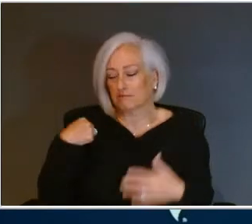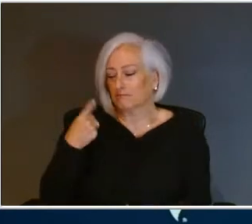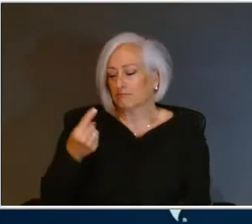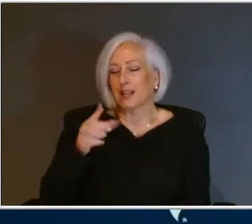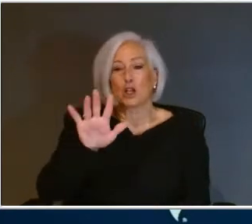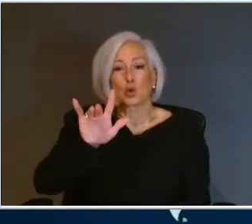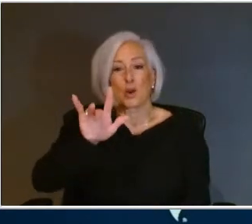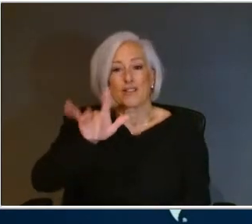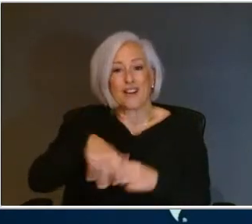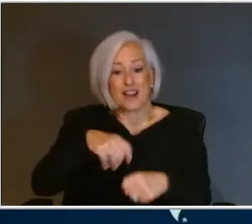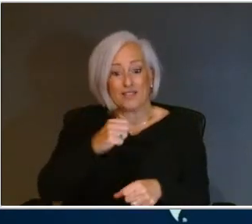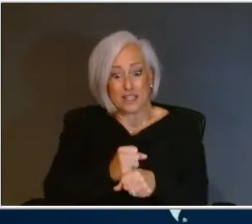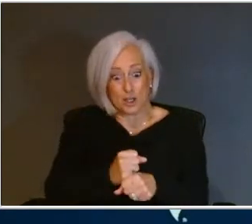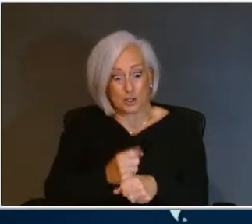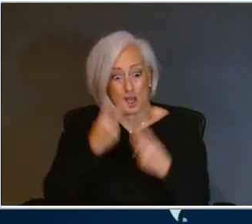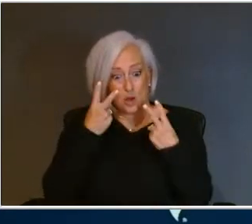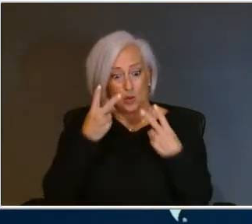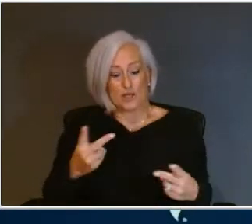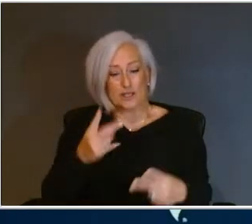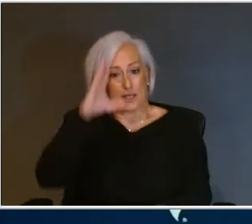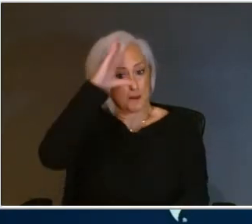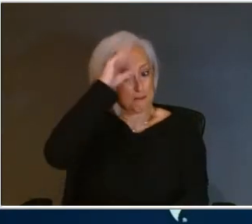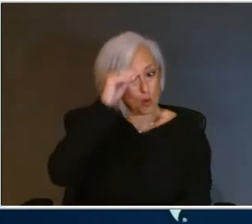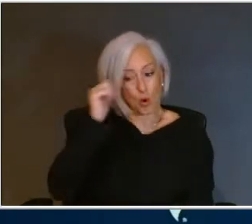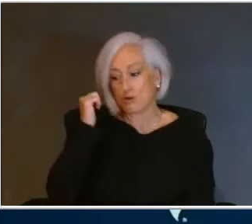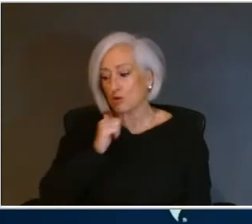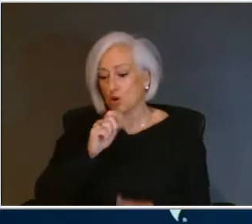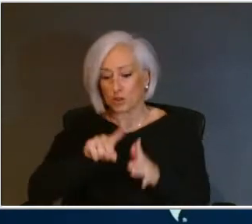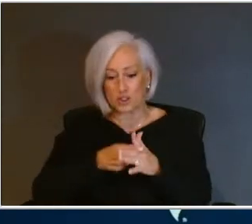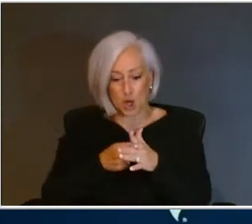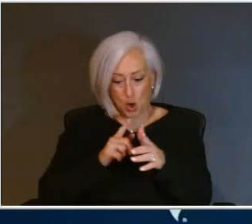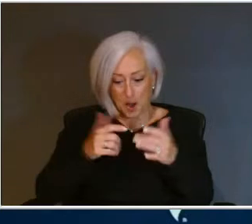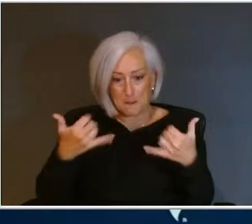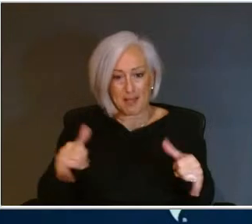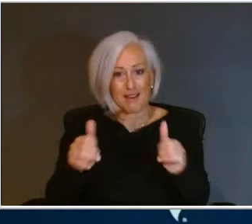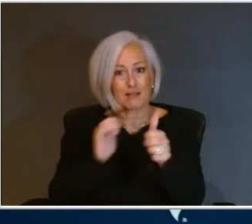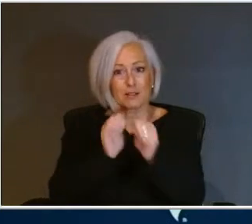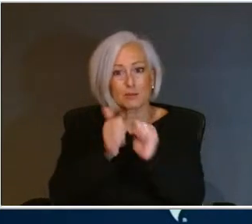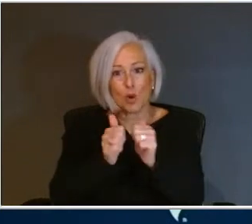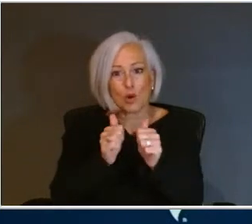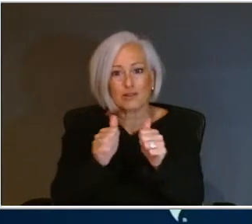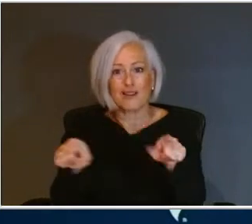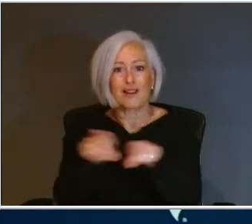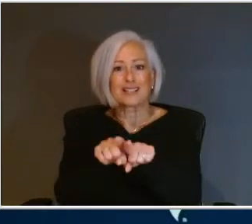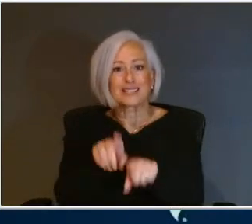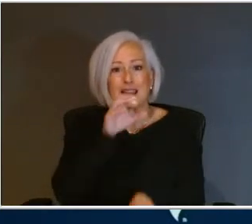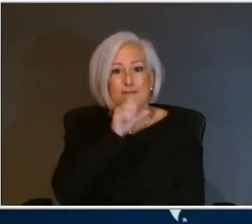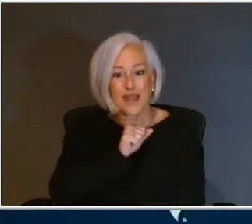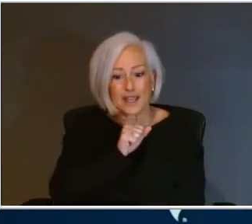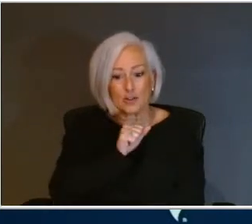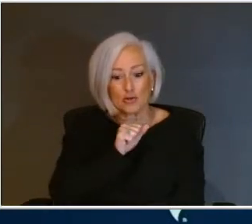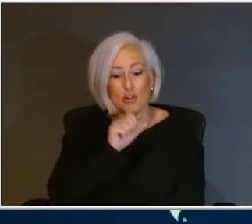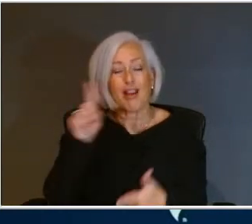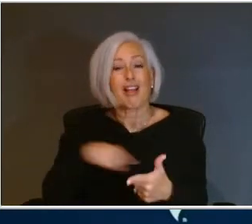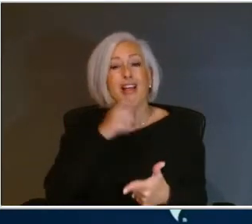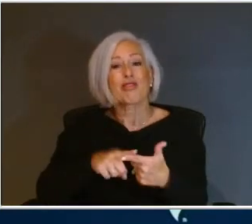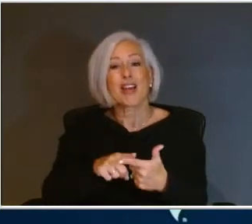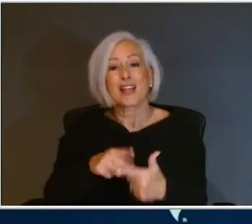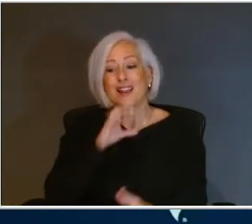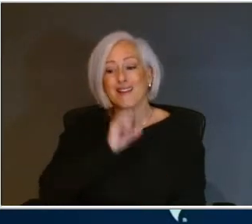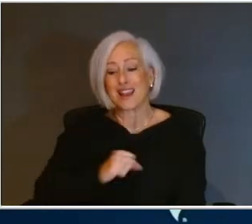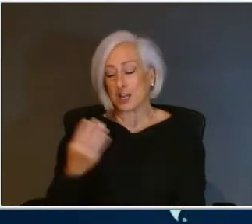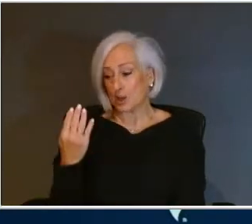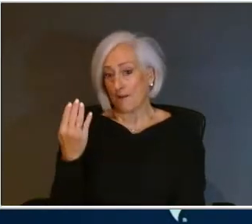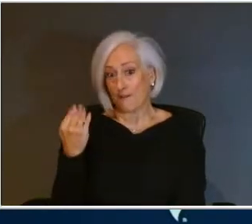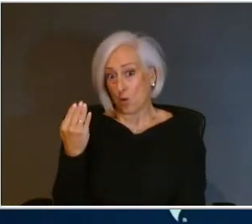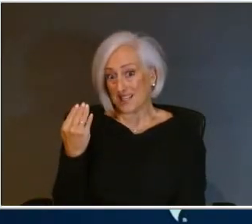and girls start sport at about the same age and in the same numbers, but by about 14 years old, girls drop out twice the rate of